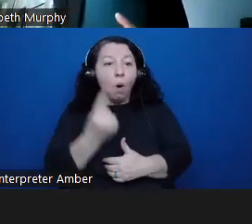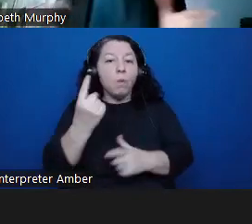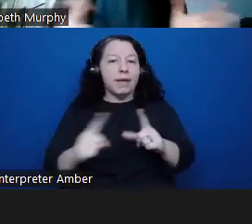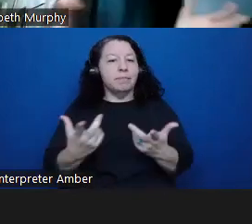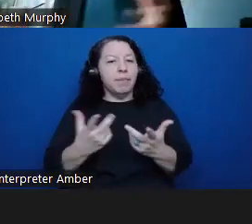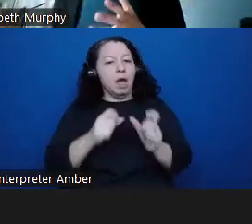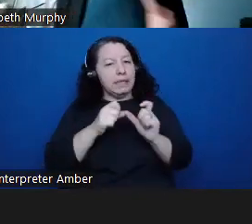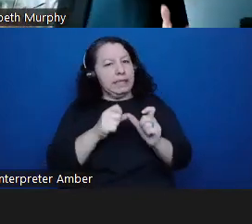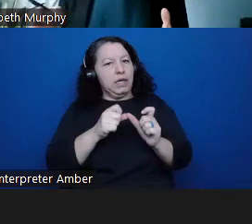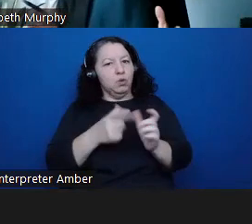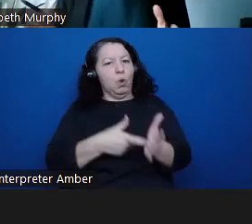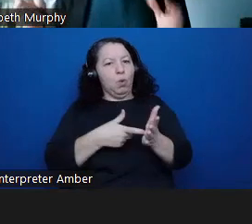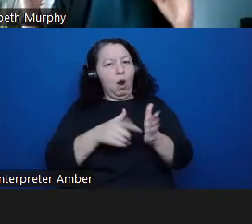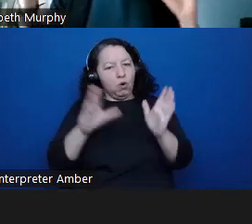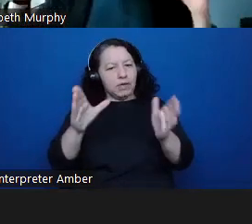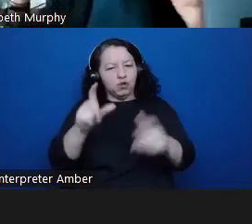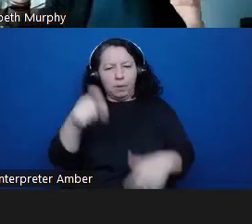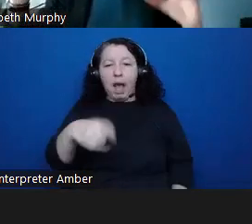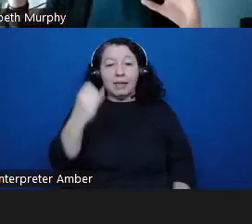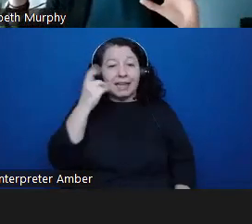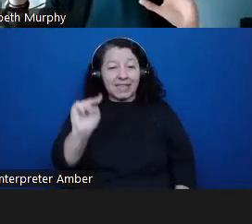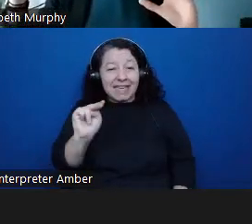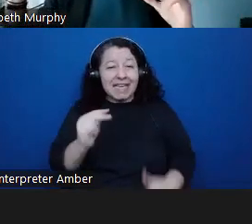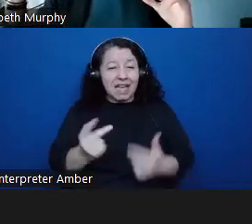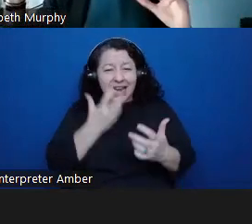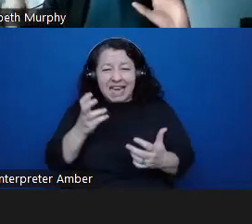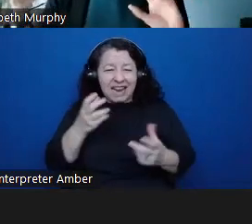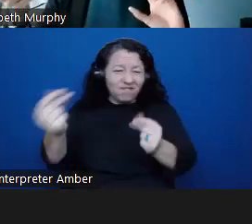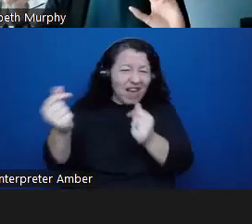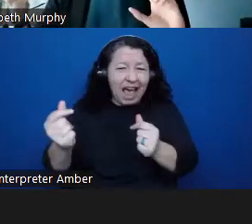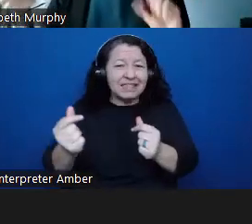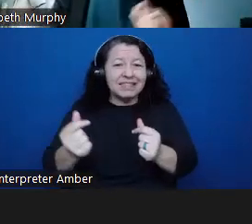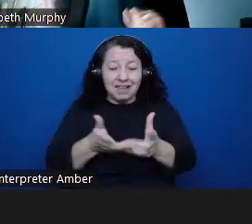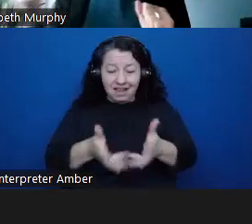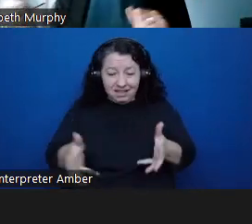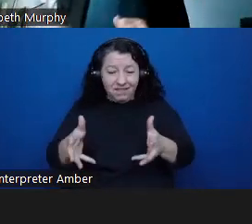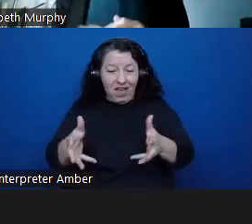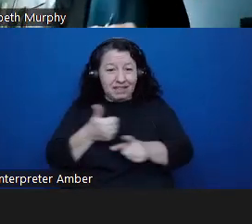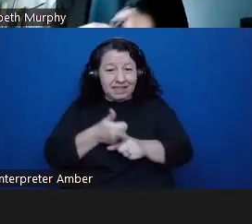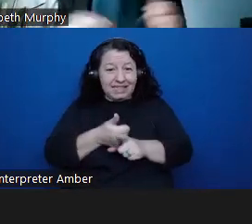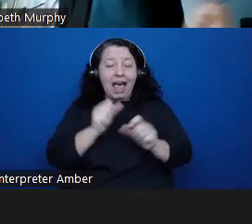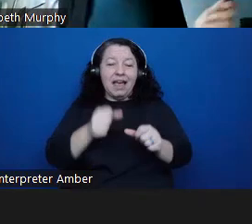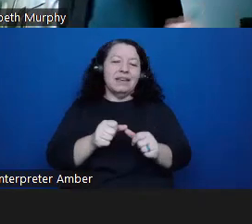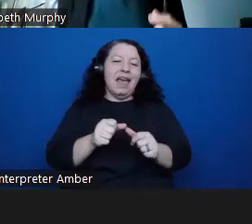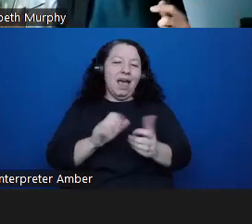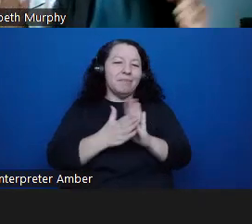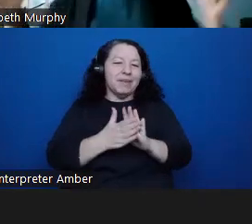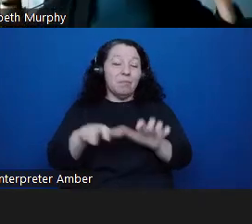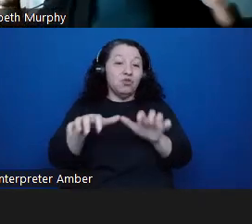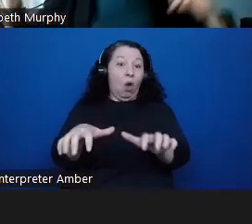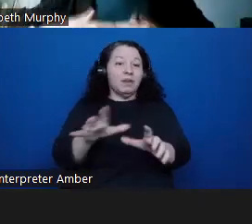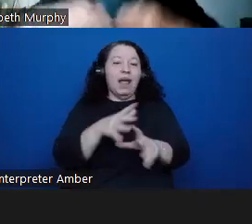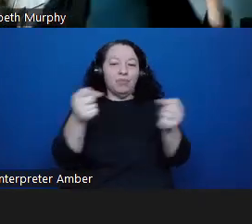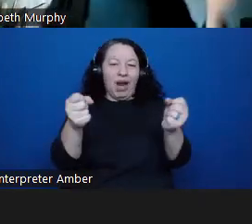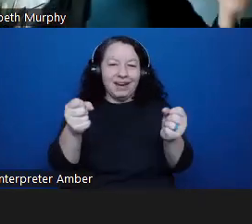kiln heats or cools too quickly, vessels can undergo thermal shock and break. So firing a kiln is not the type of